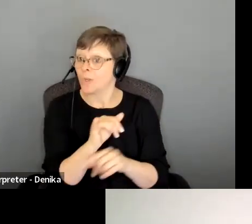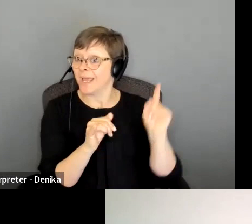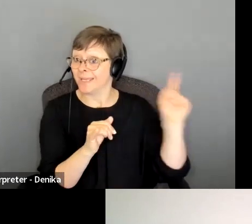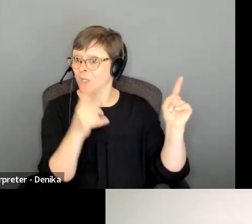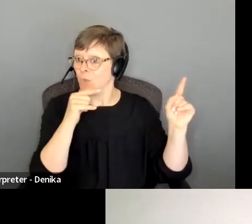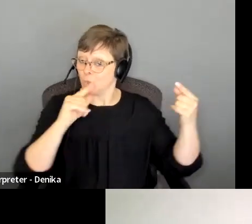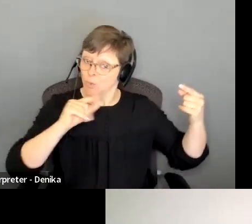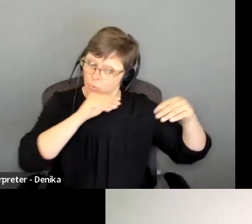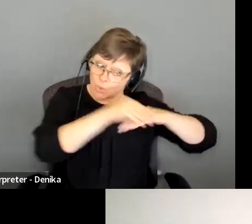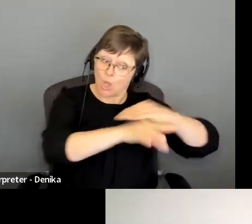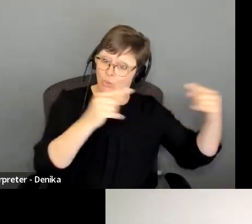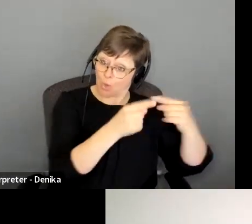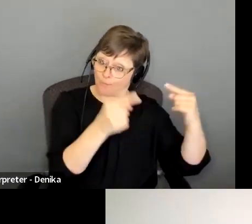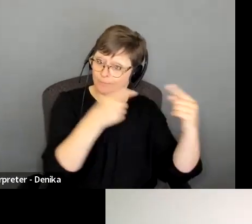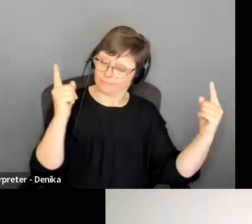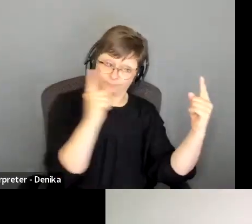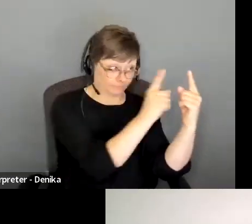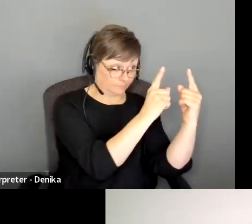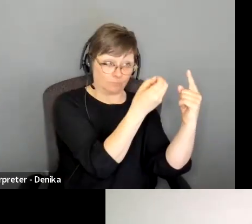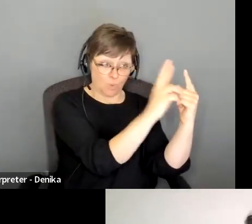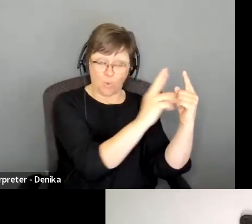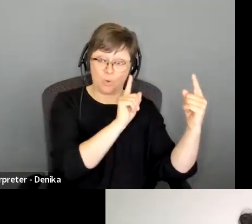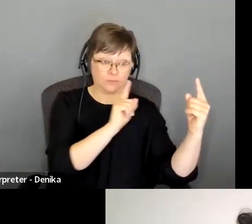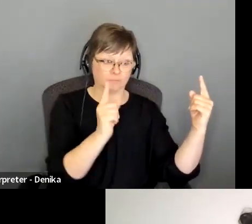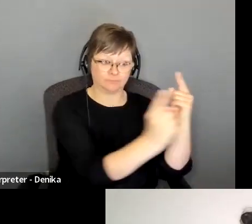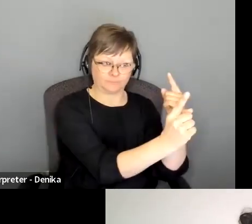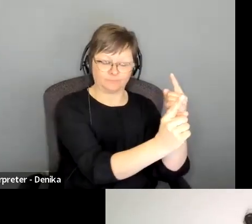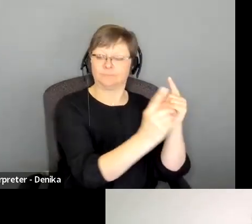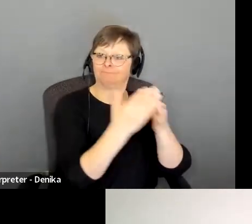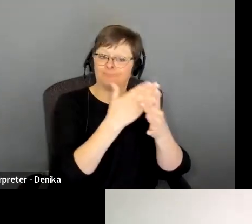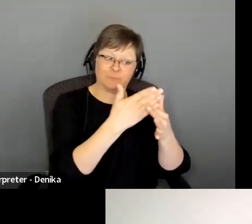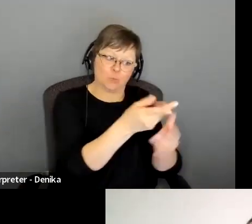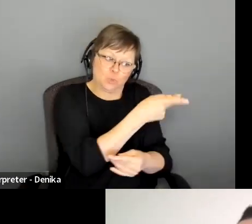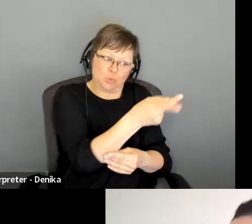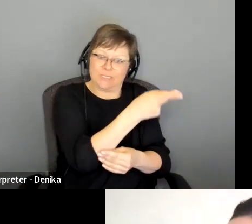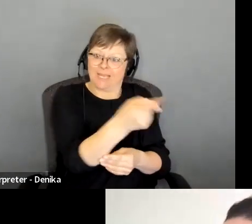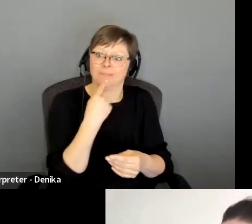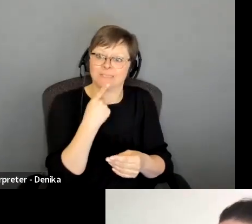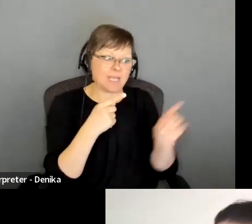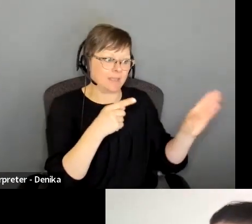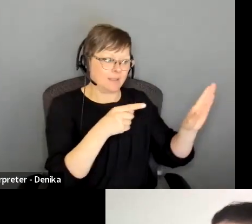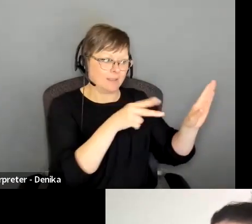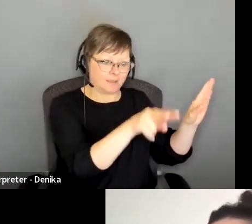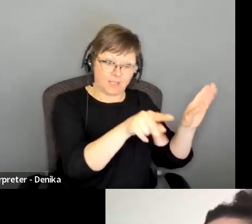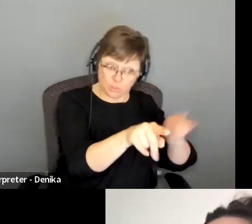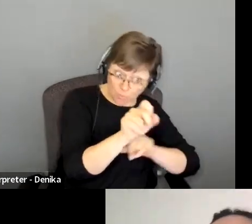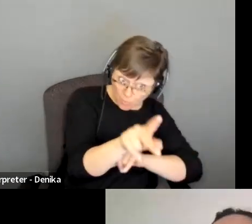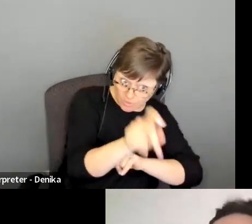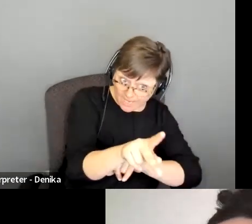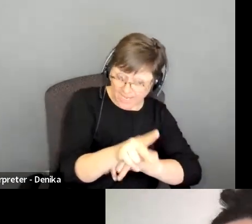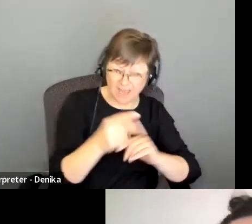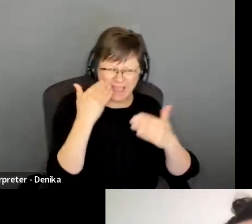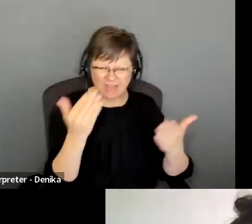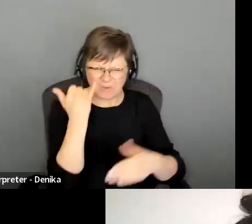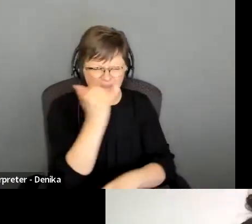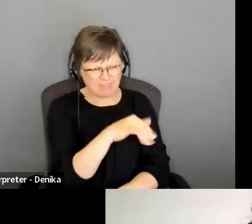causing harm, or it can go in between the person who's causing harm and the person being harmed and say, hey, are you okay? I don't know if this is very cool,